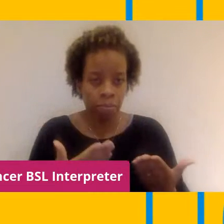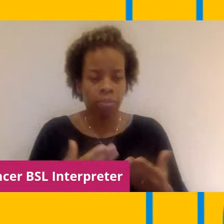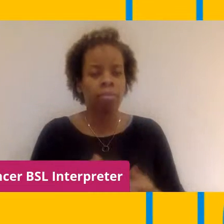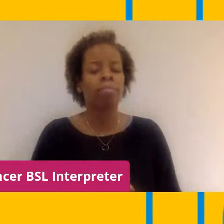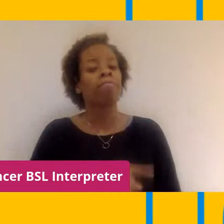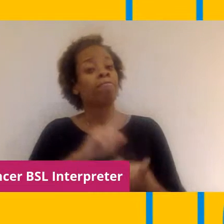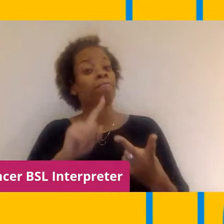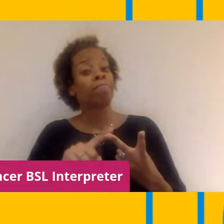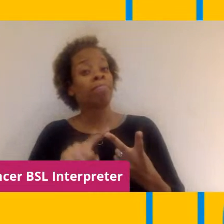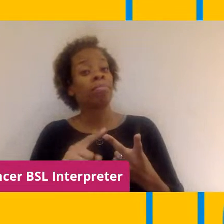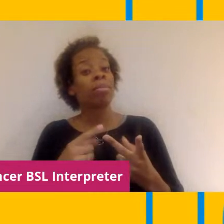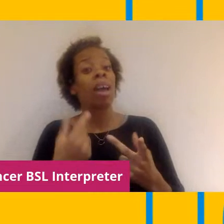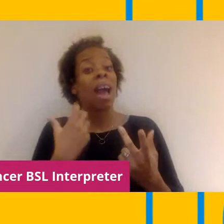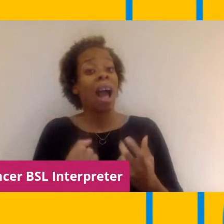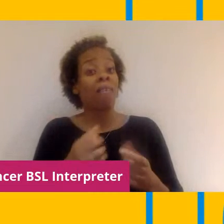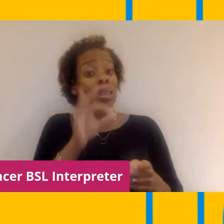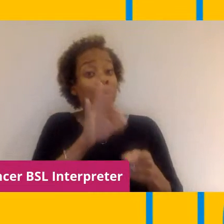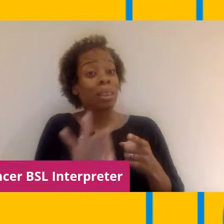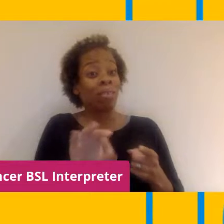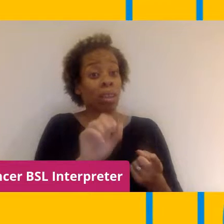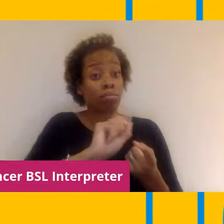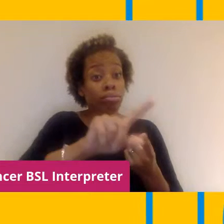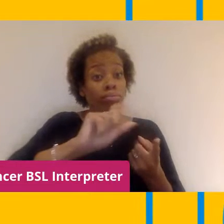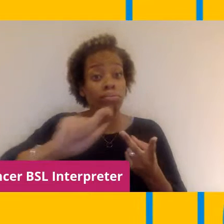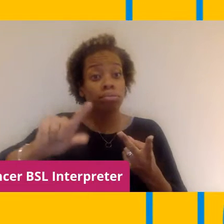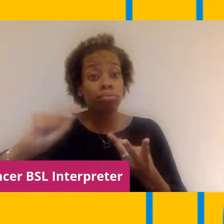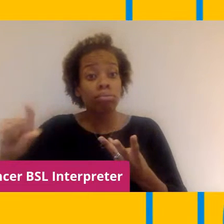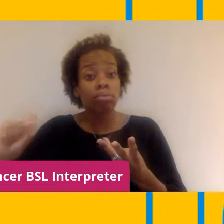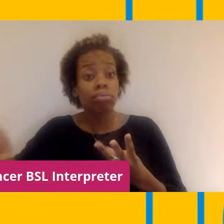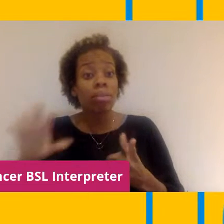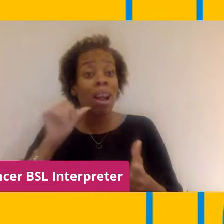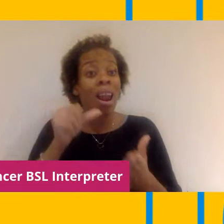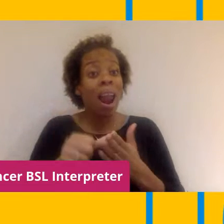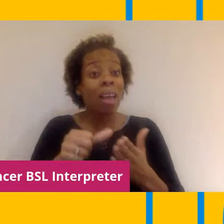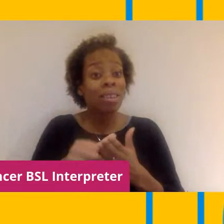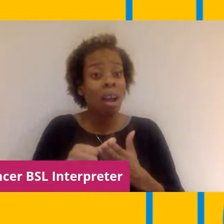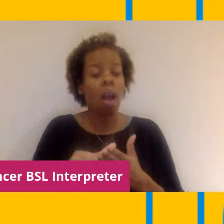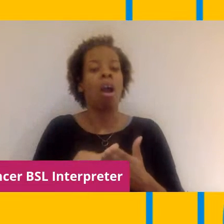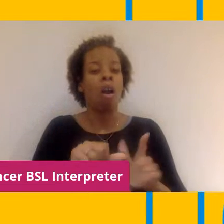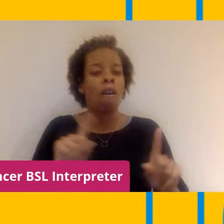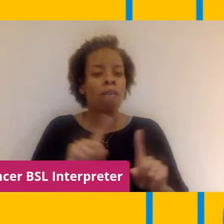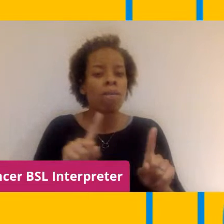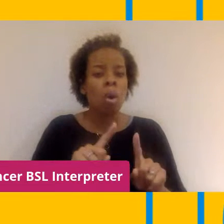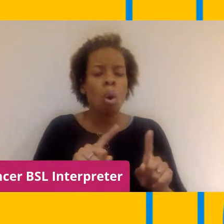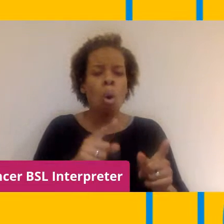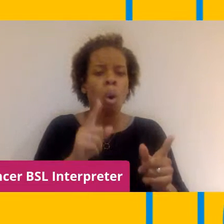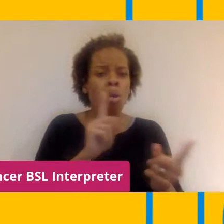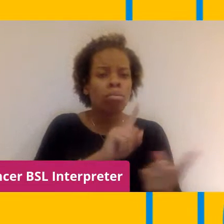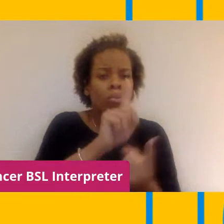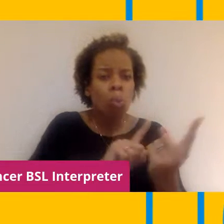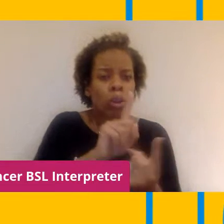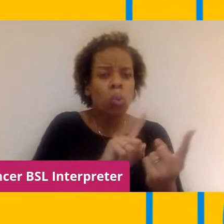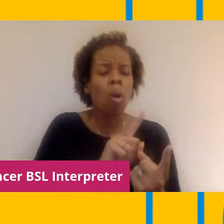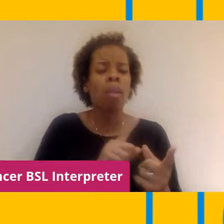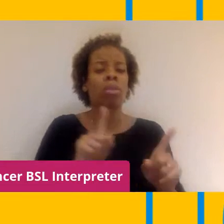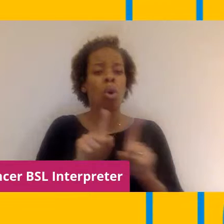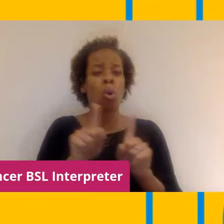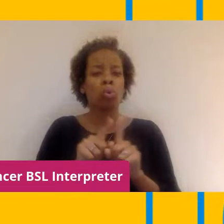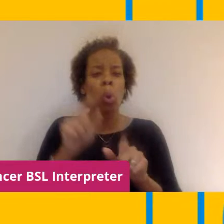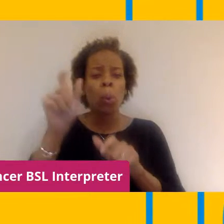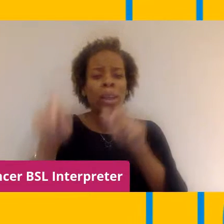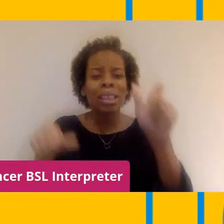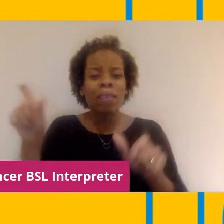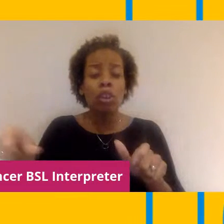to branches, which they can facilitate the distribution of to individual members, and also individual members can access